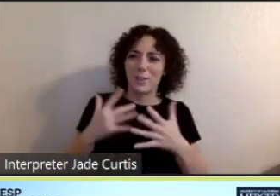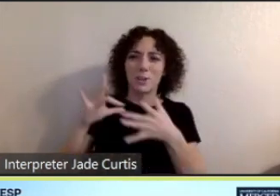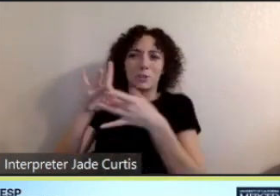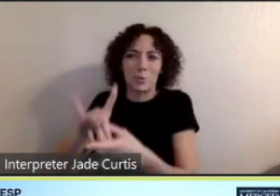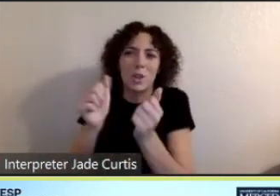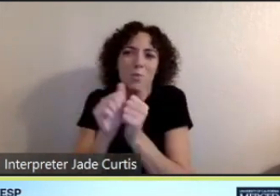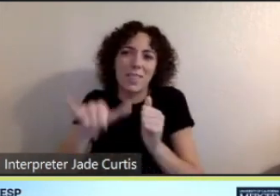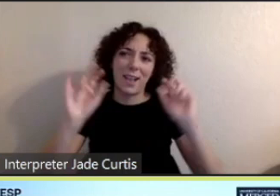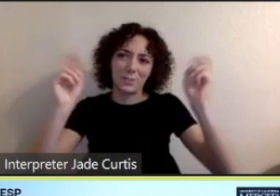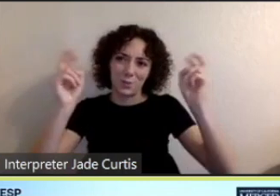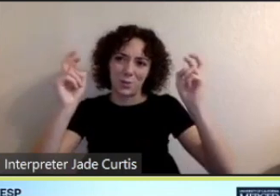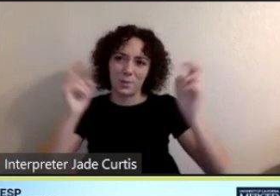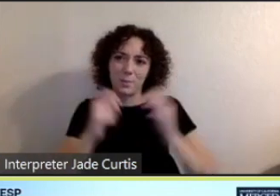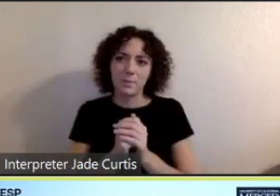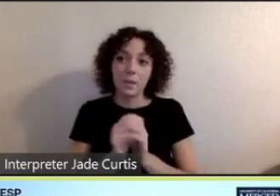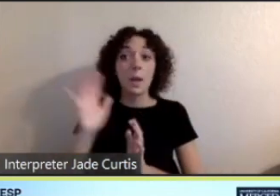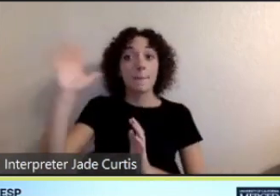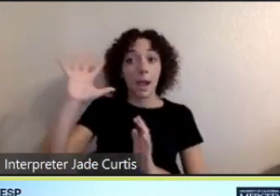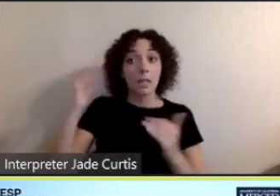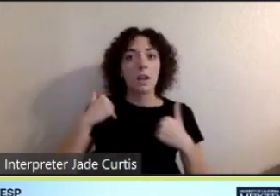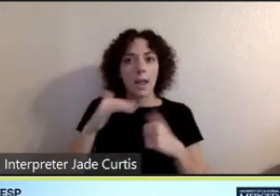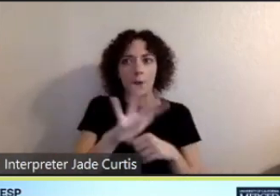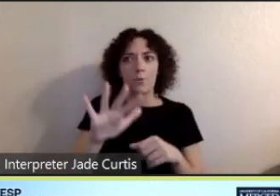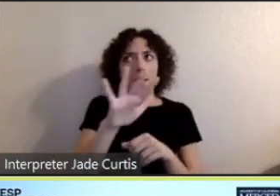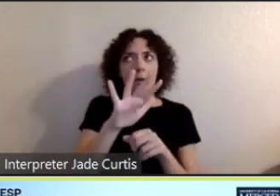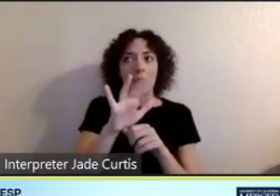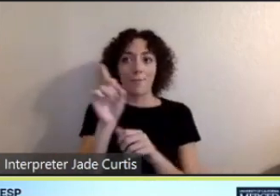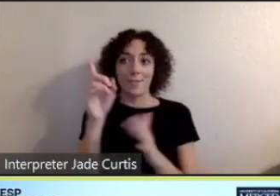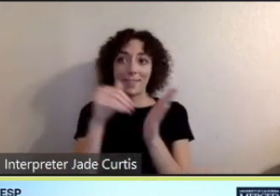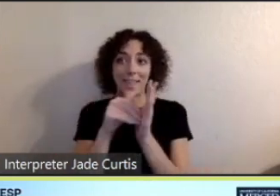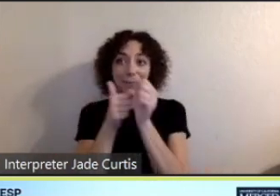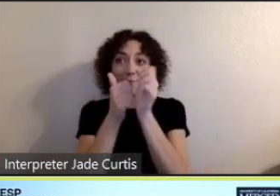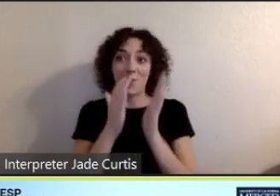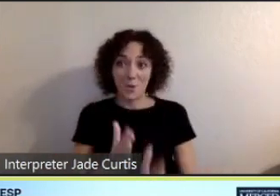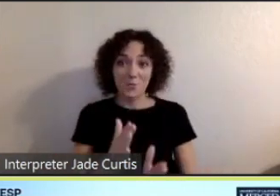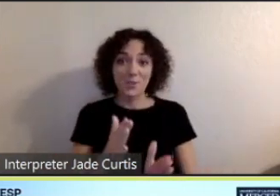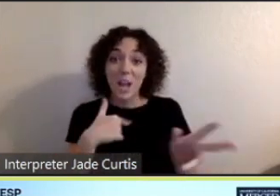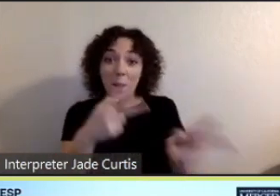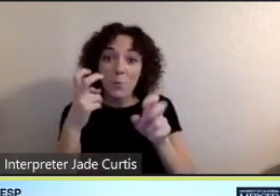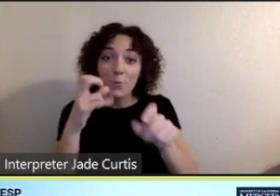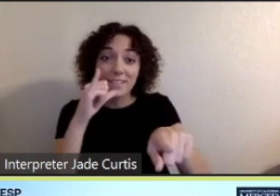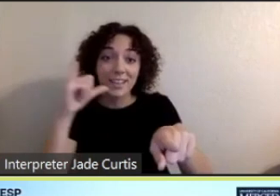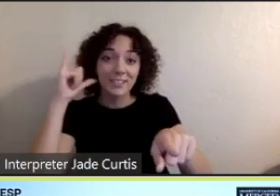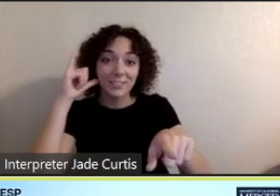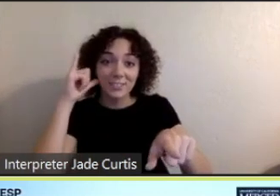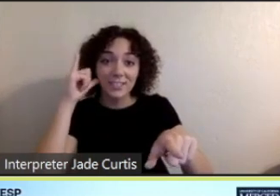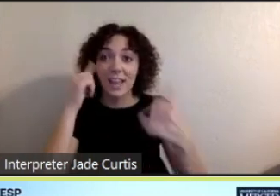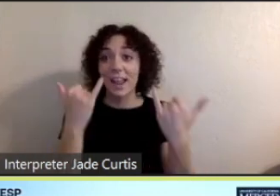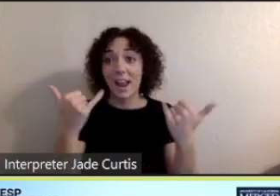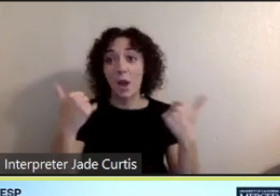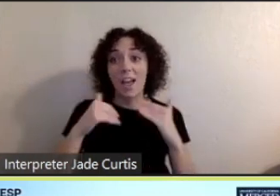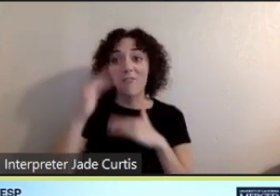I probably had about 1,000 followers, and I pulled this screenshot yesterday. It looks like I have